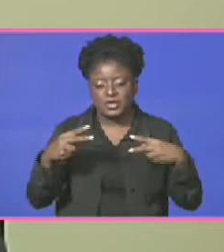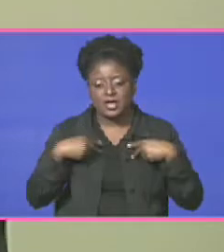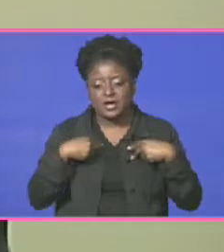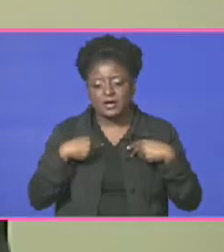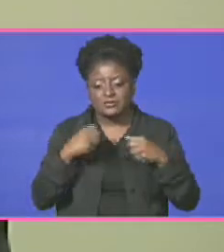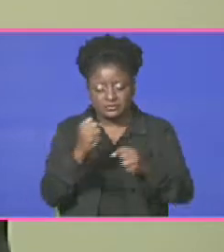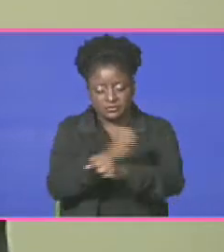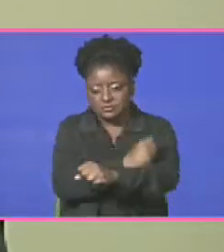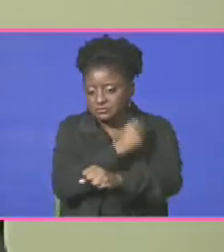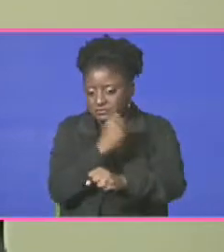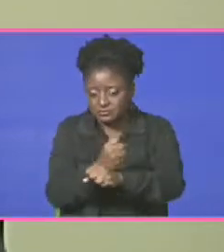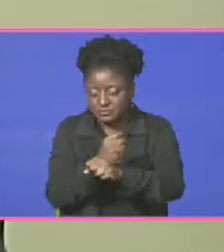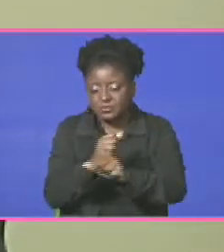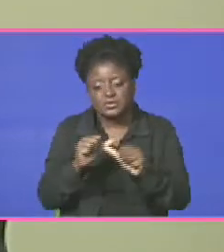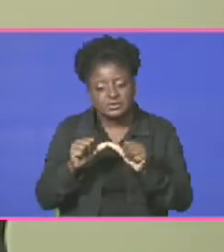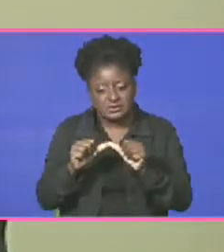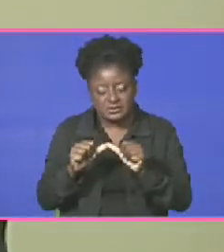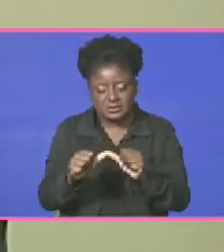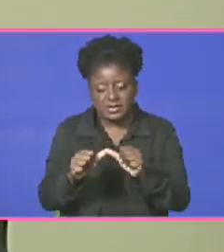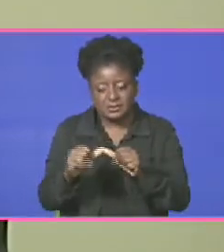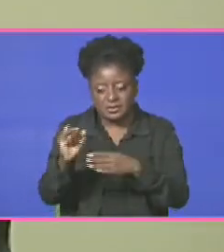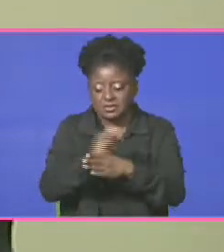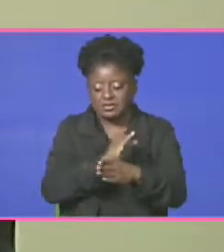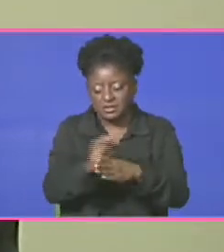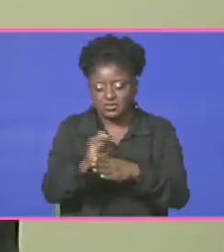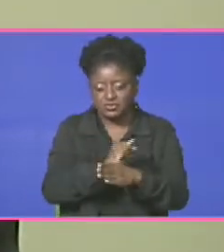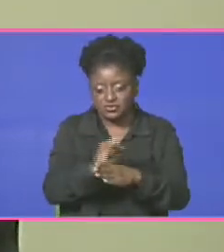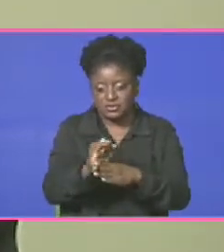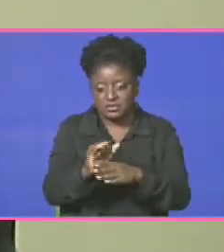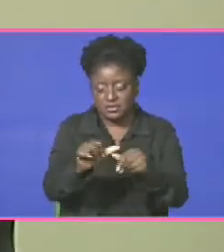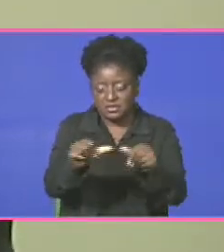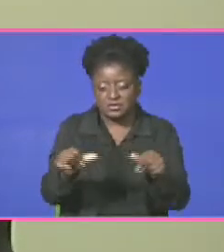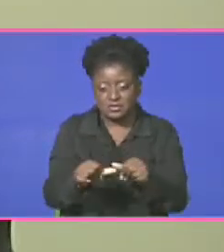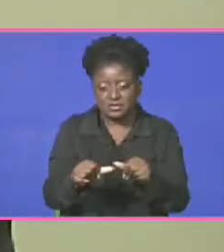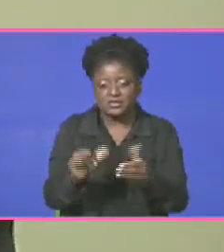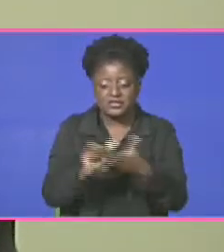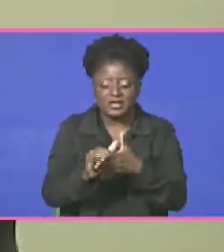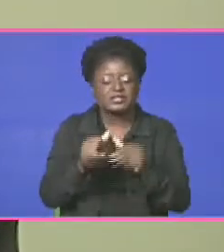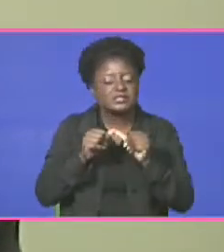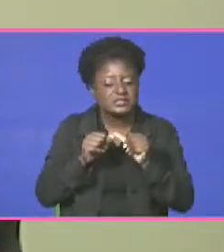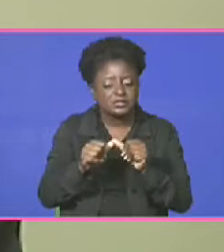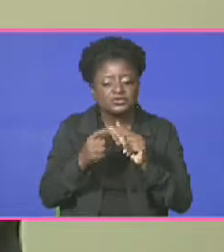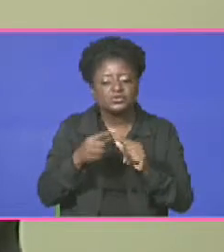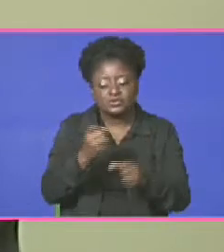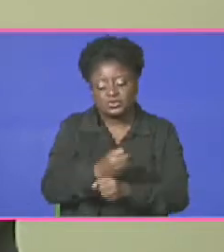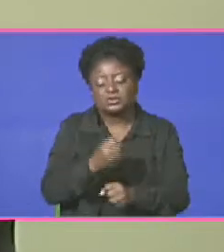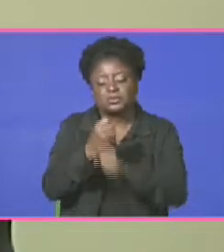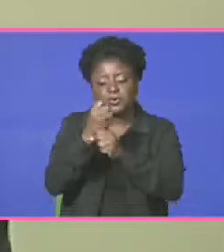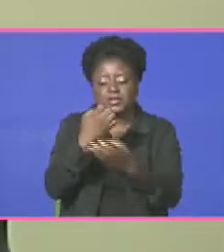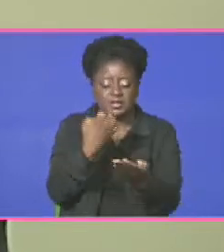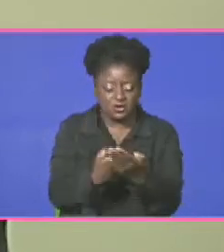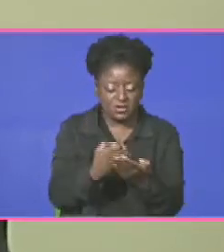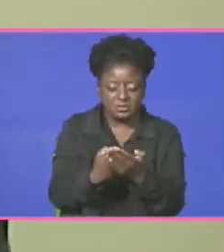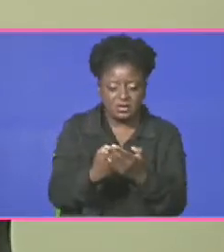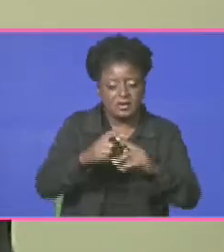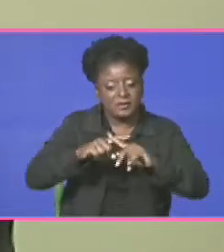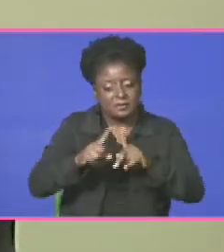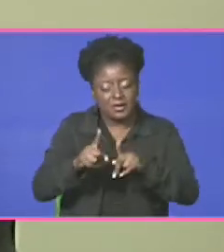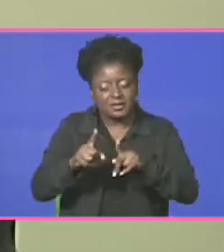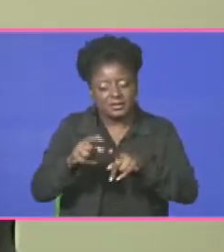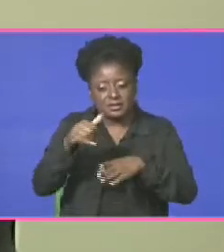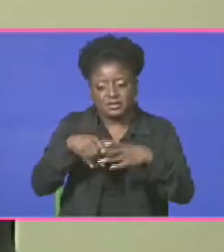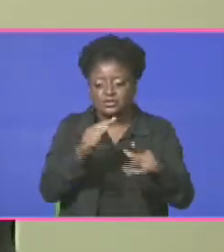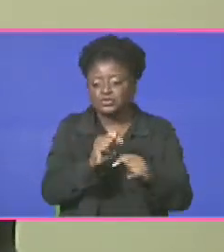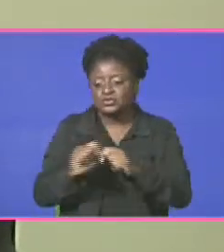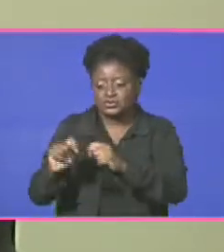stable industrial sector that has continued to support the economy in Grand Bahama. But on the tourism side, we